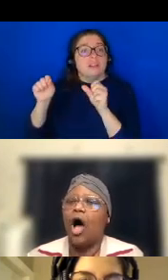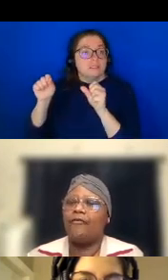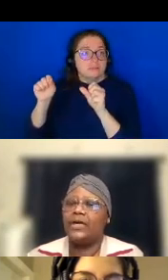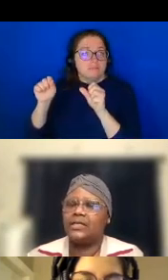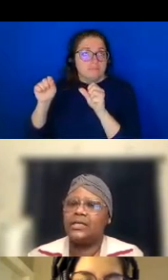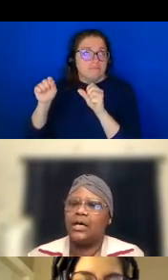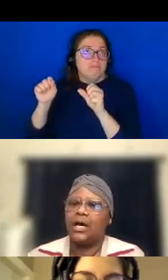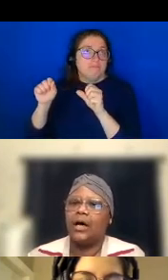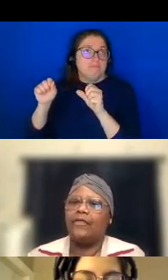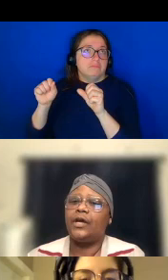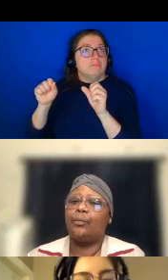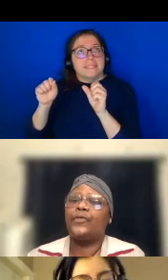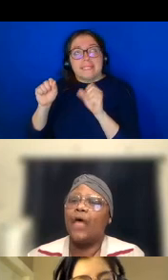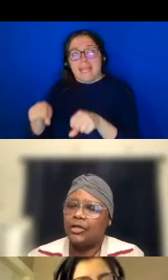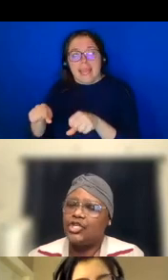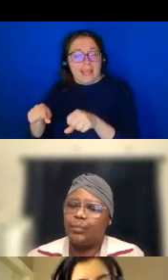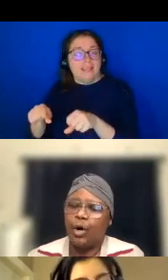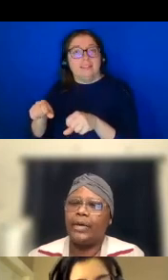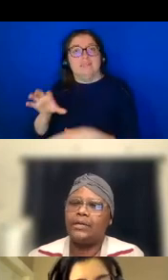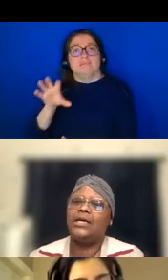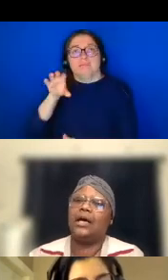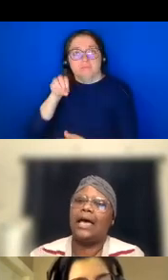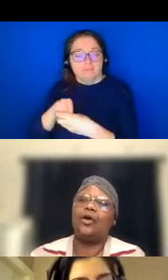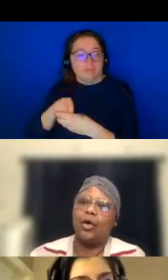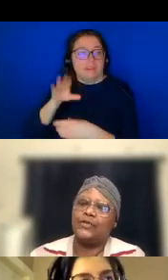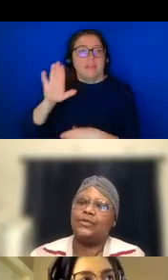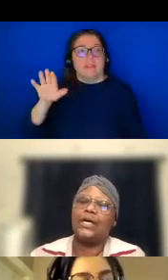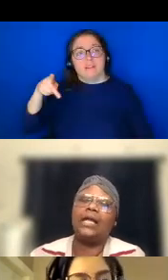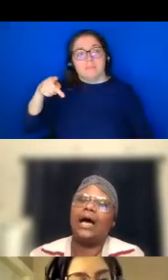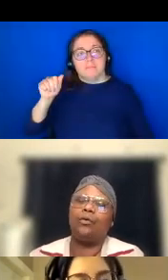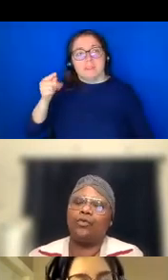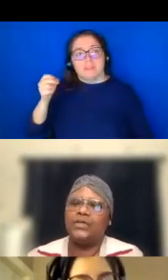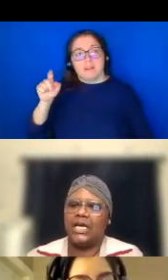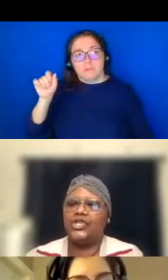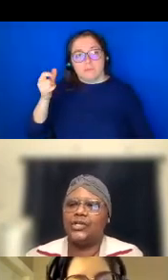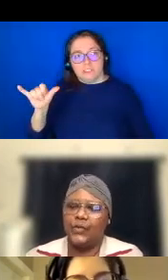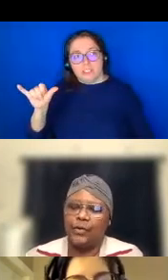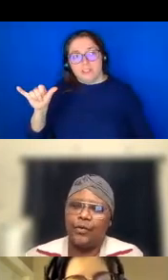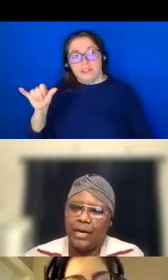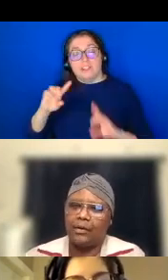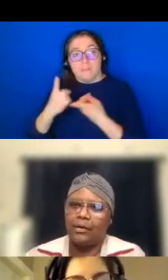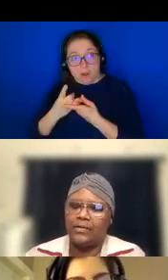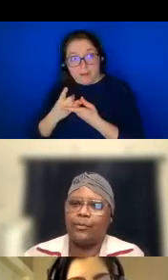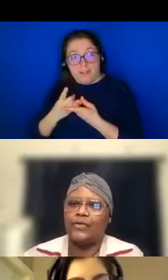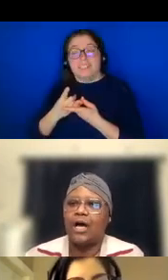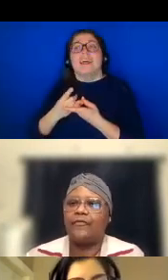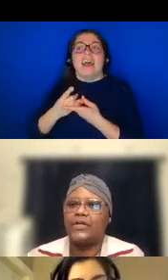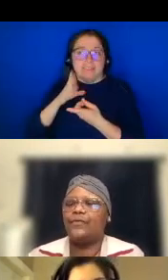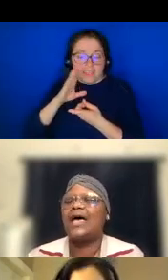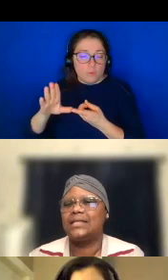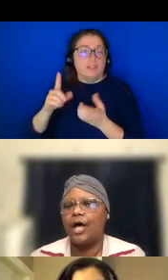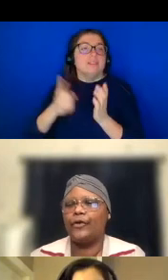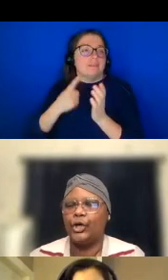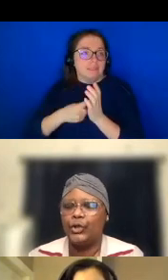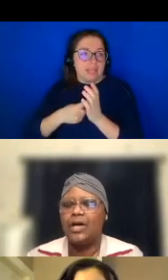their office, their pathology department, and also to allow rotations through the medical examiner's office. So